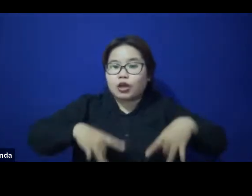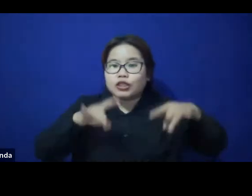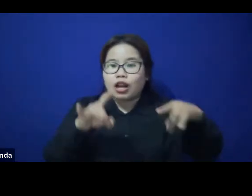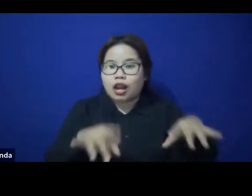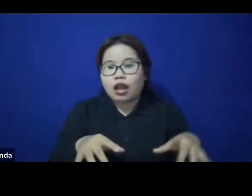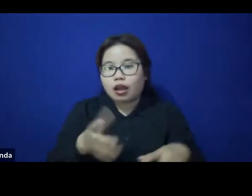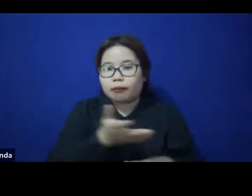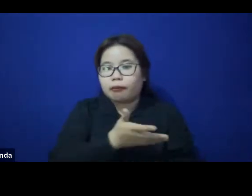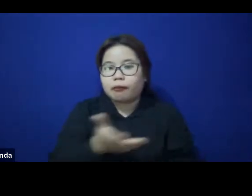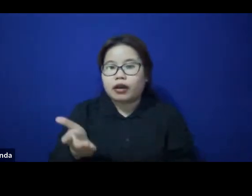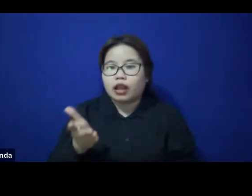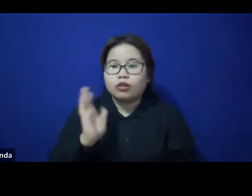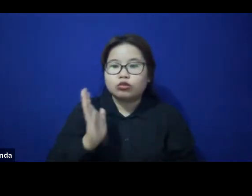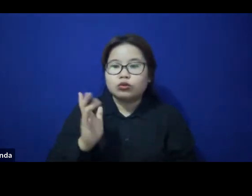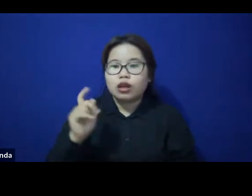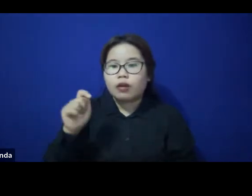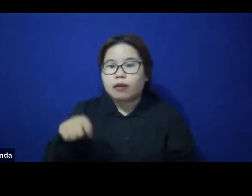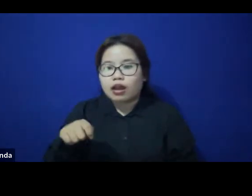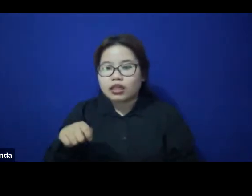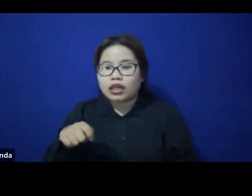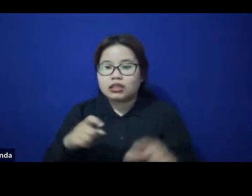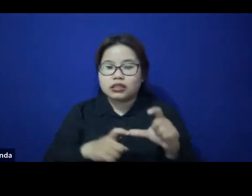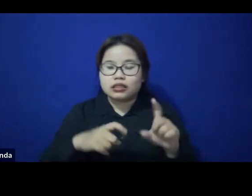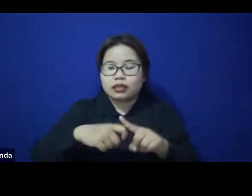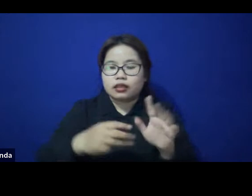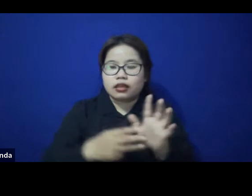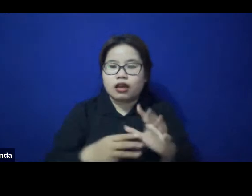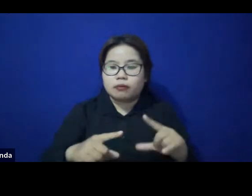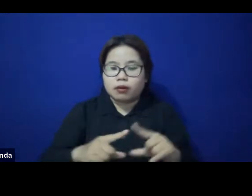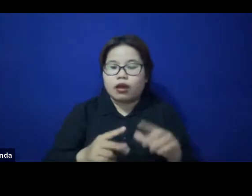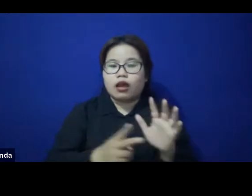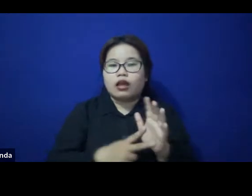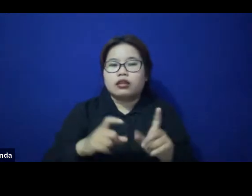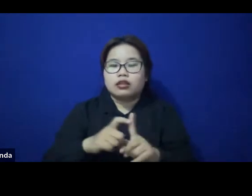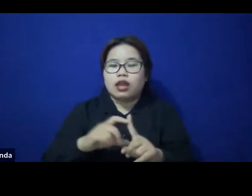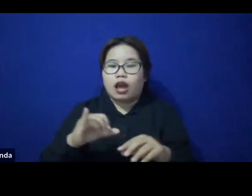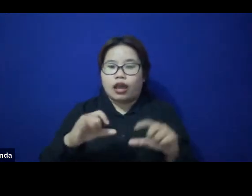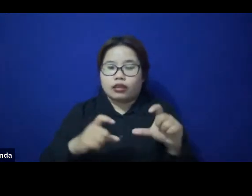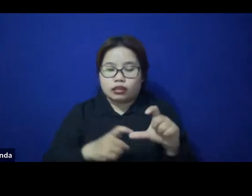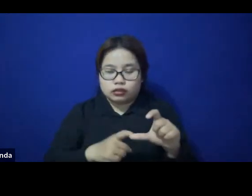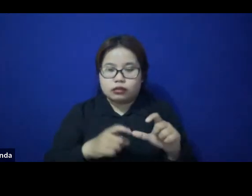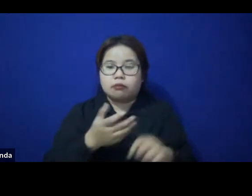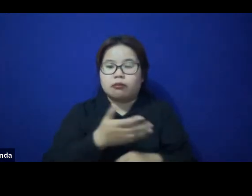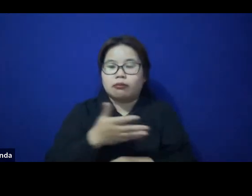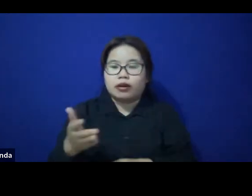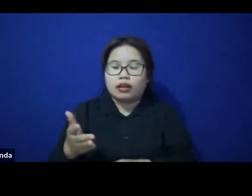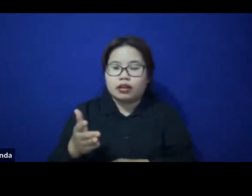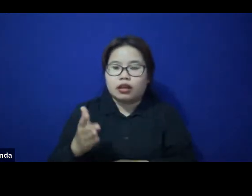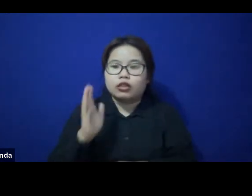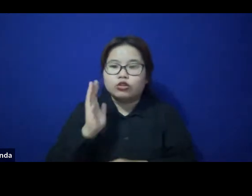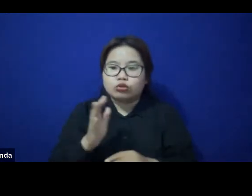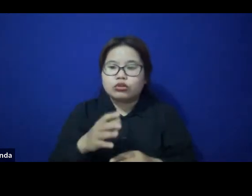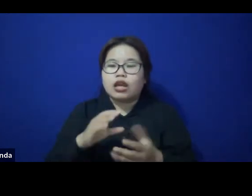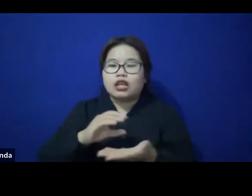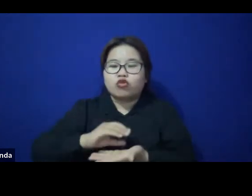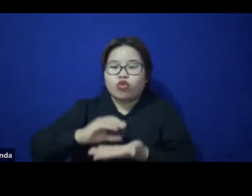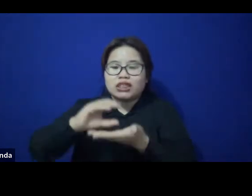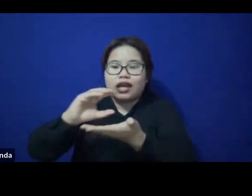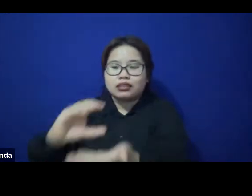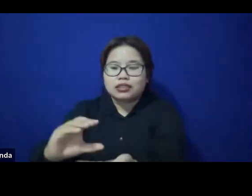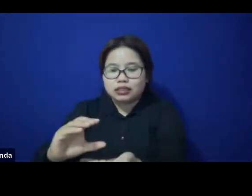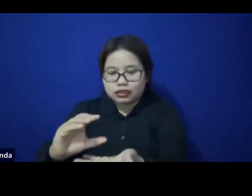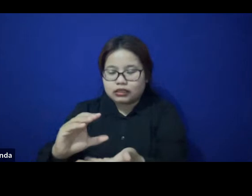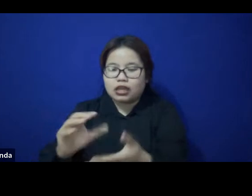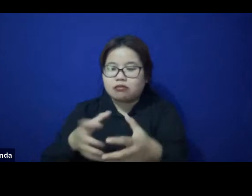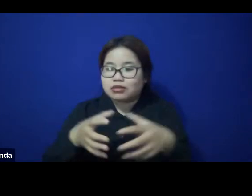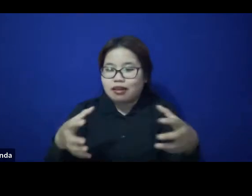have a support worker present. They have invested so heavily, and the government has paid so much to